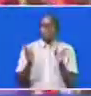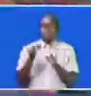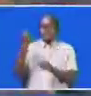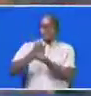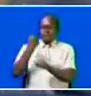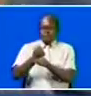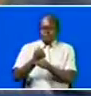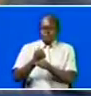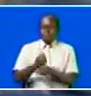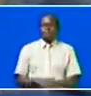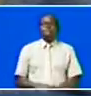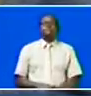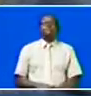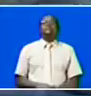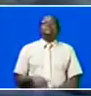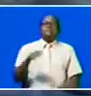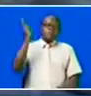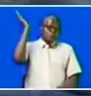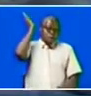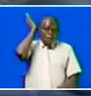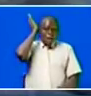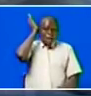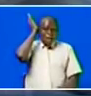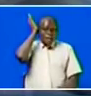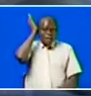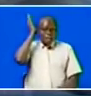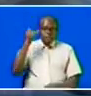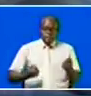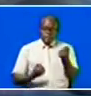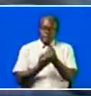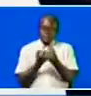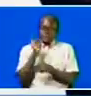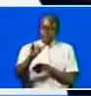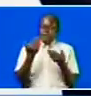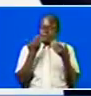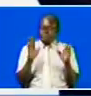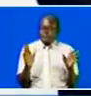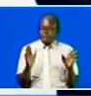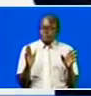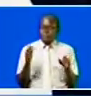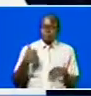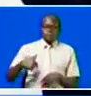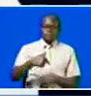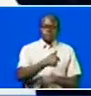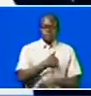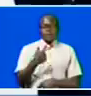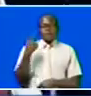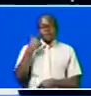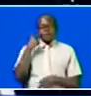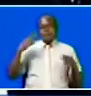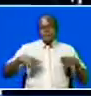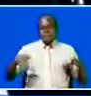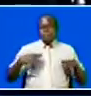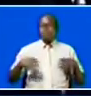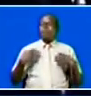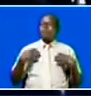servants. National Assembly Majority Leader Eden Duale has endorsed the move. Because we've seen people with